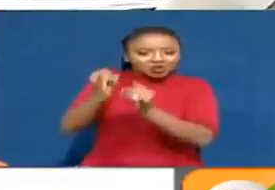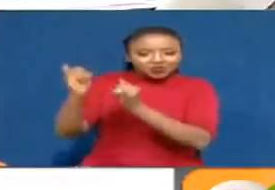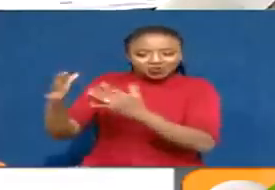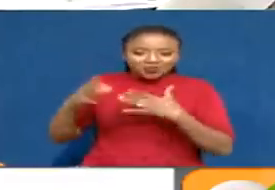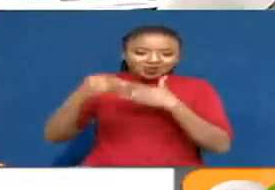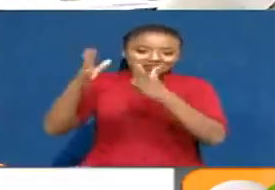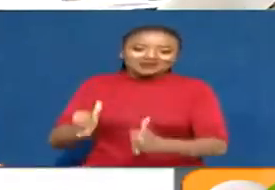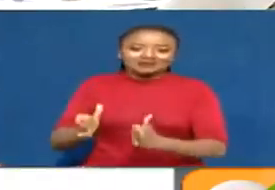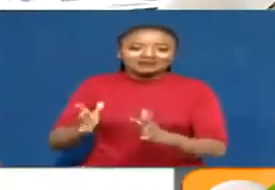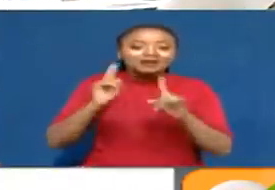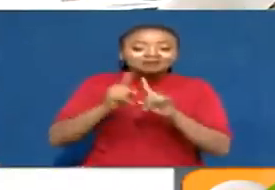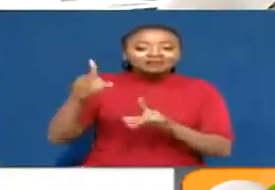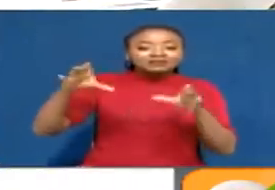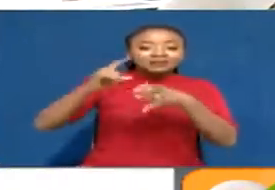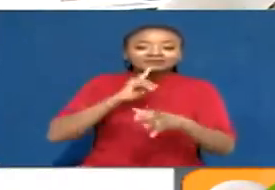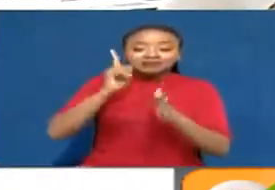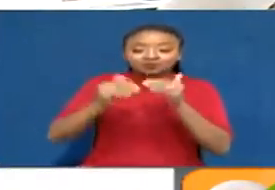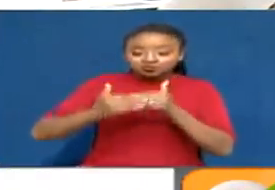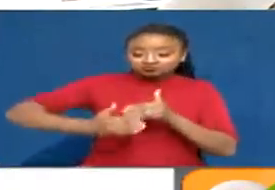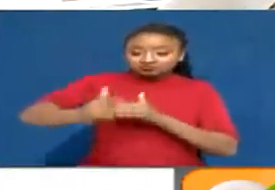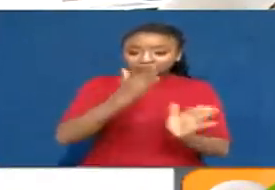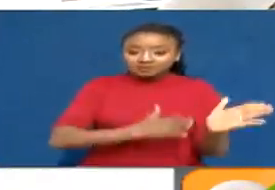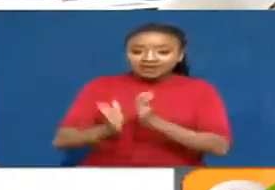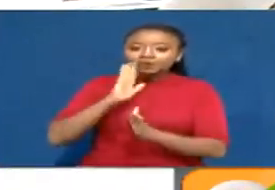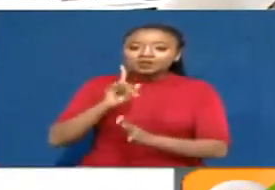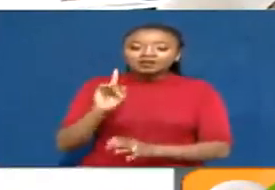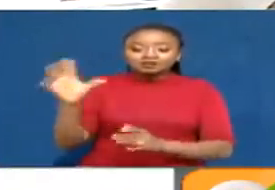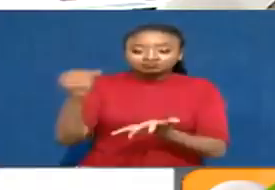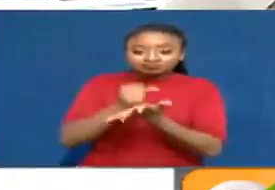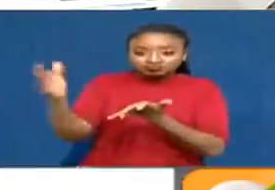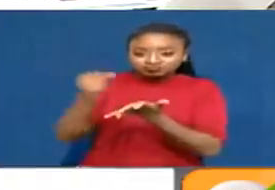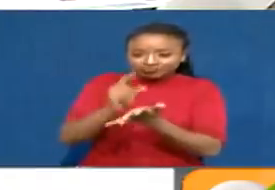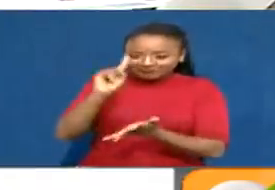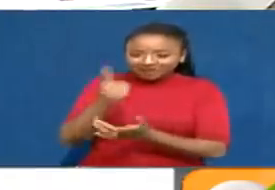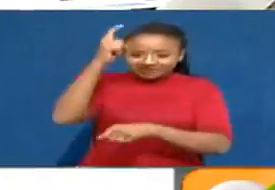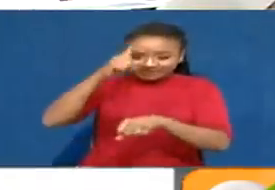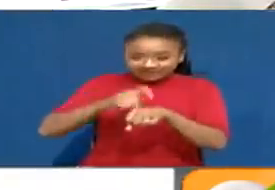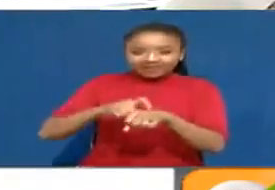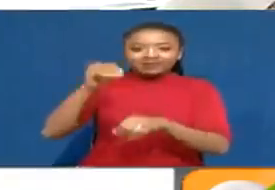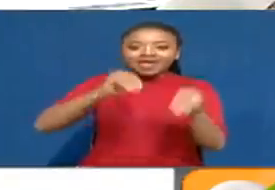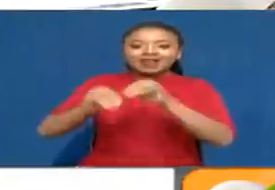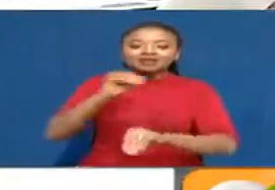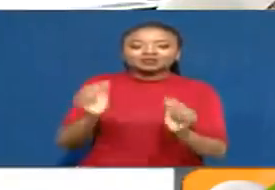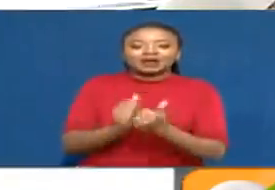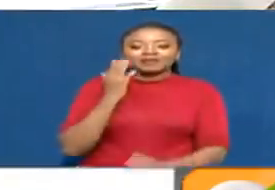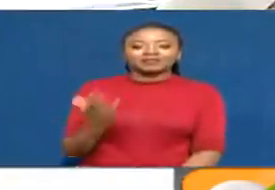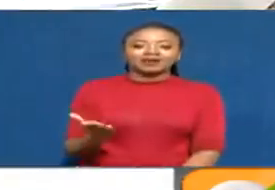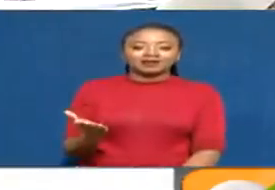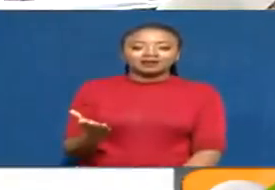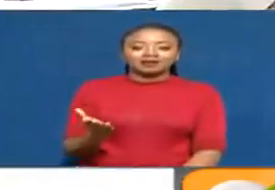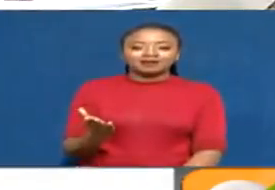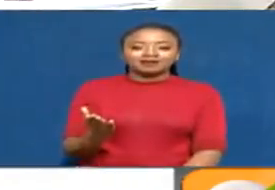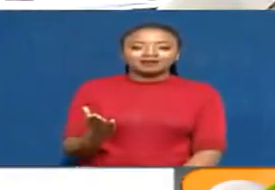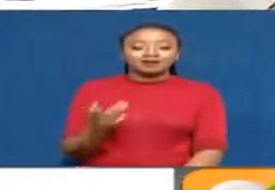announced a revitalization plan where, for the first time, it will elect its officials, a move construed as edging out the